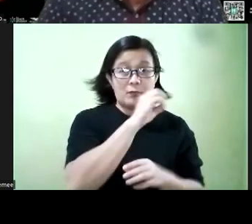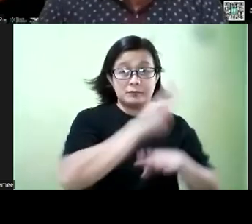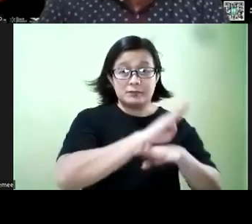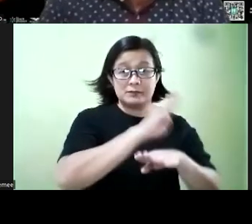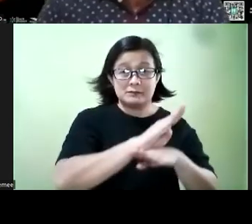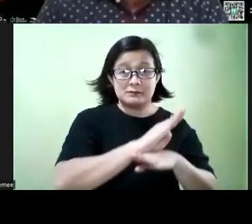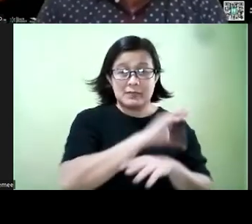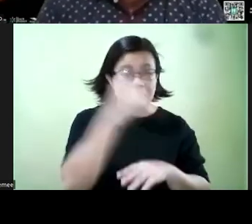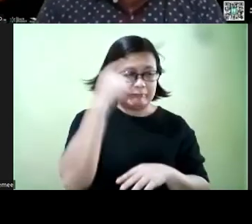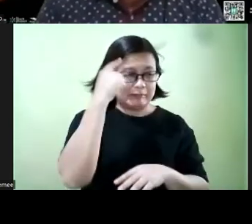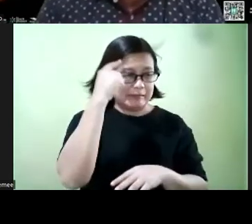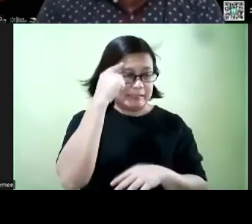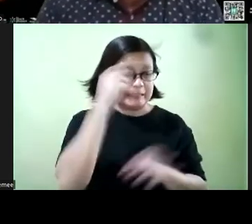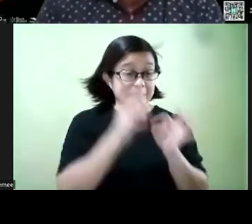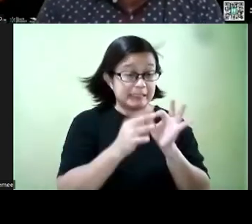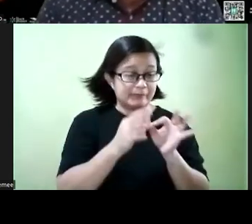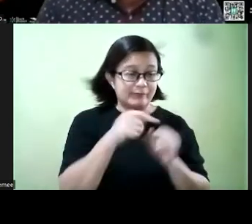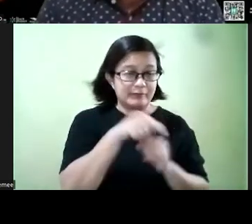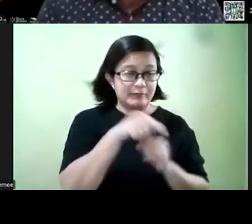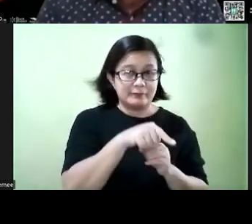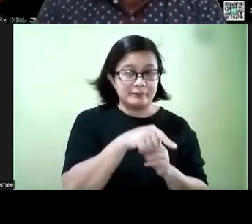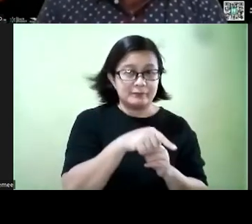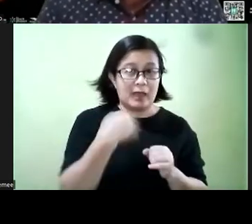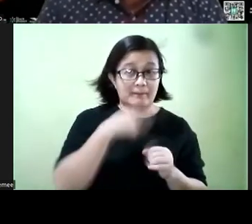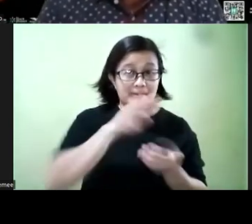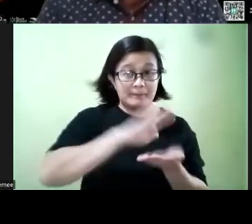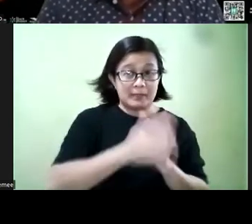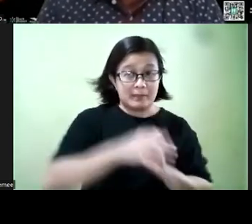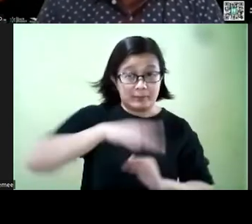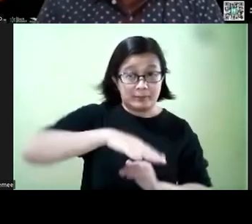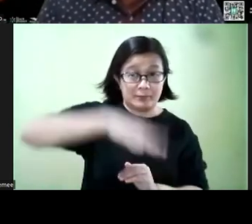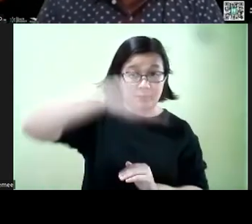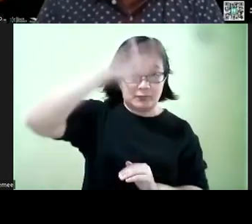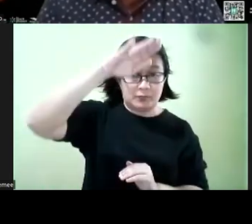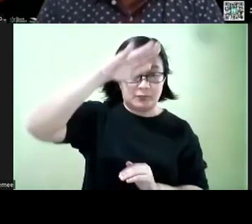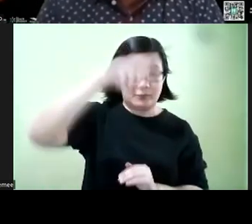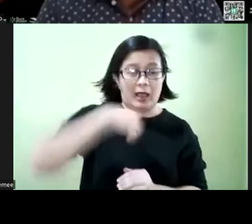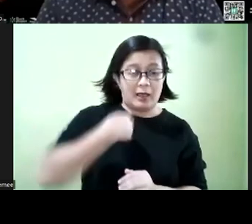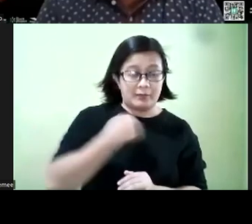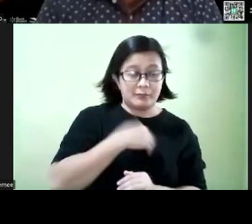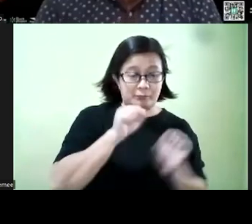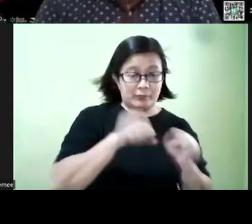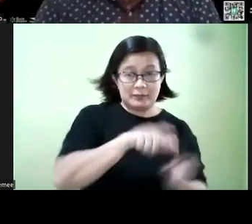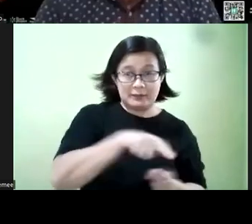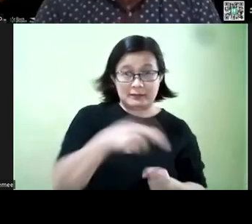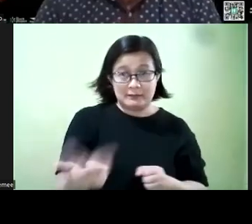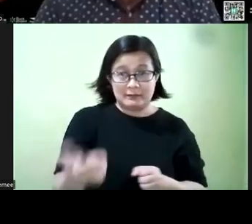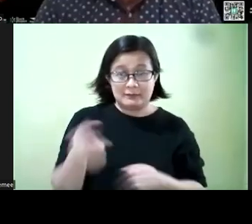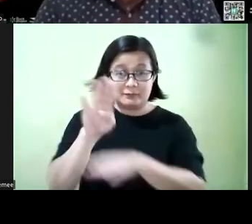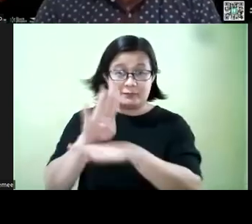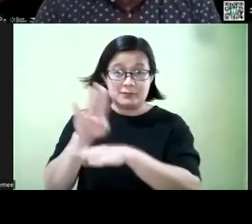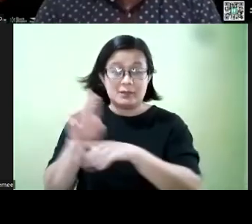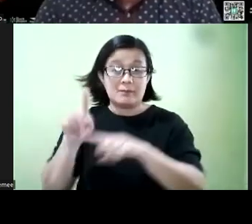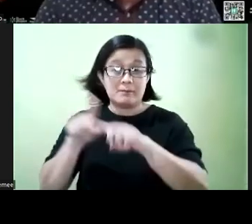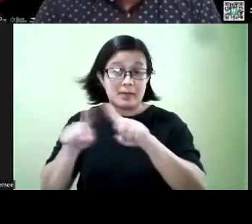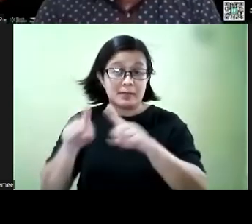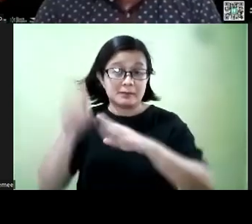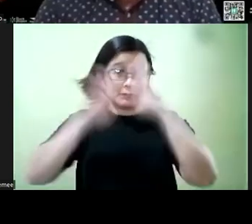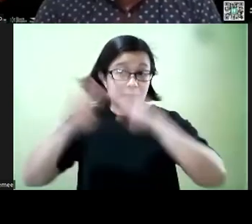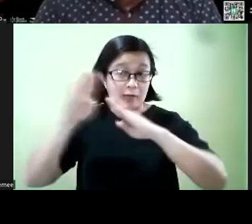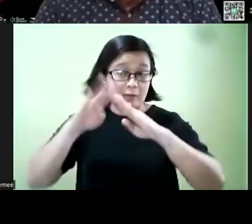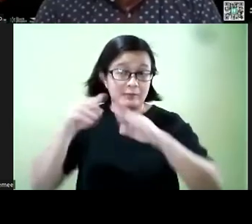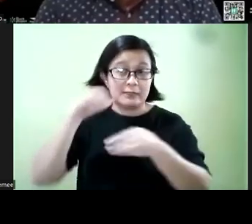know, when they're older, their kids will take over their business. But the problem with that is normally in the